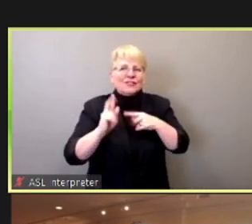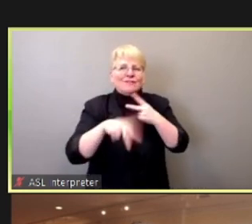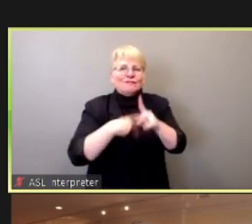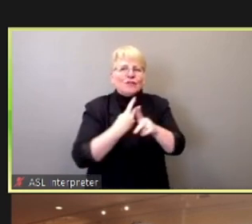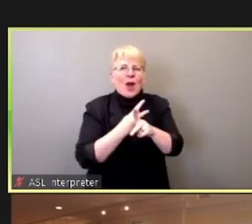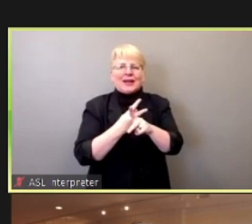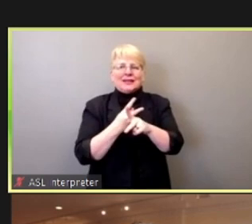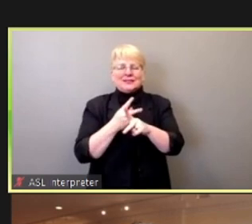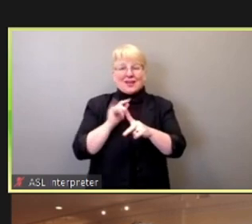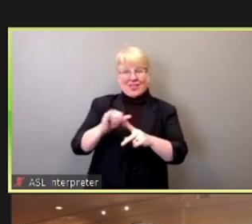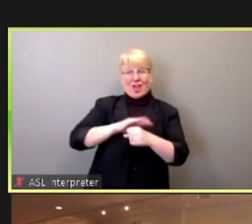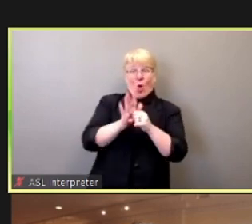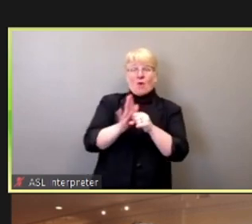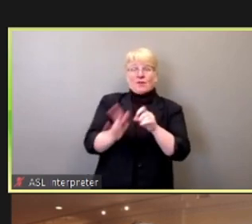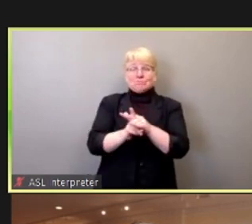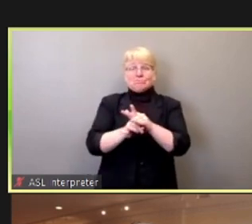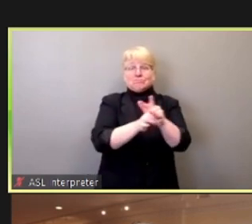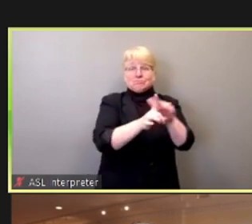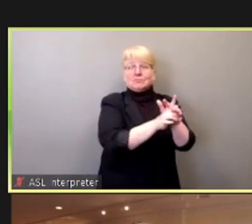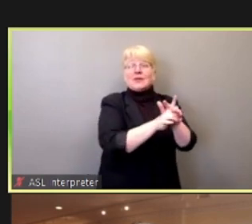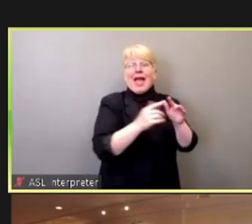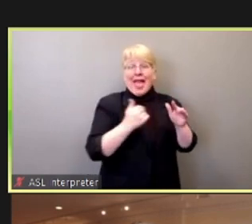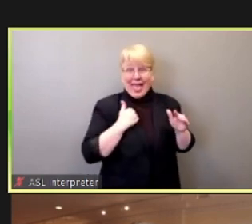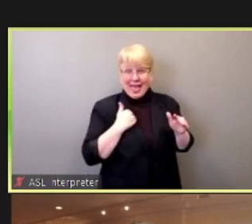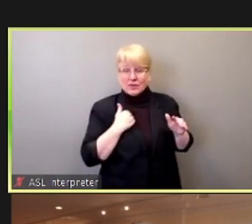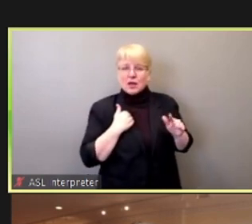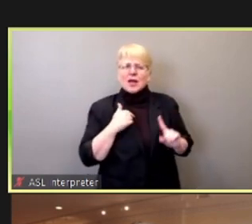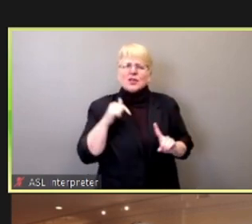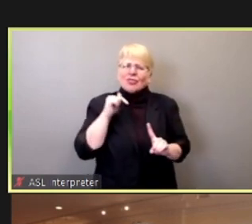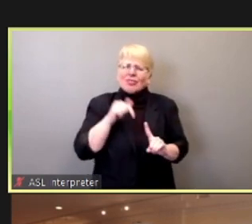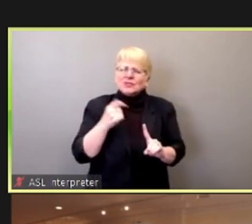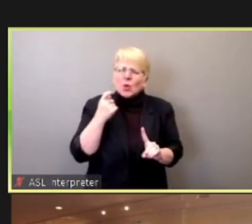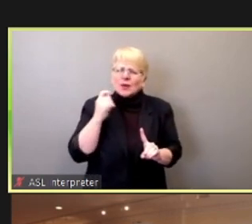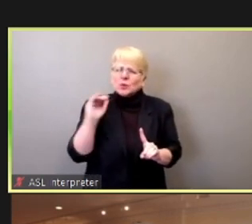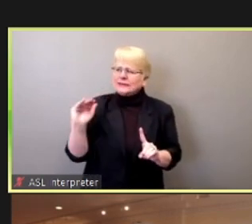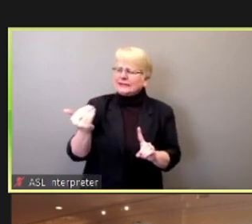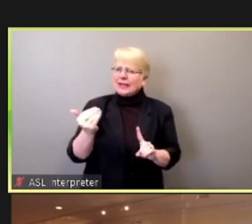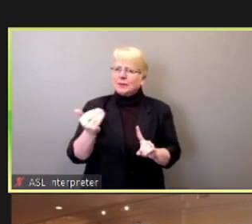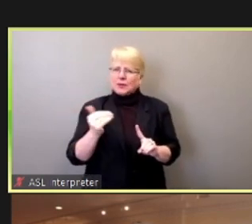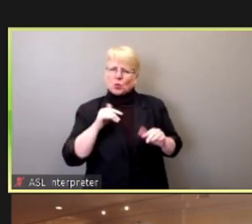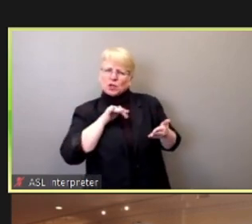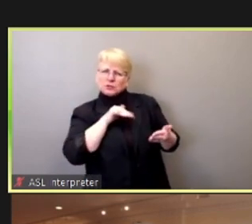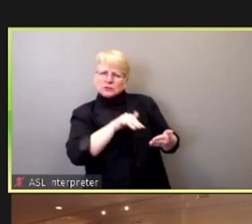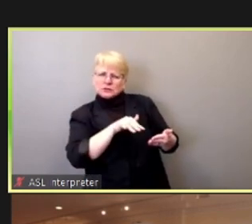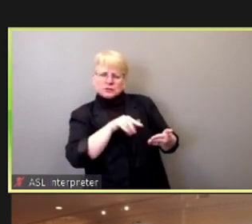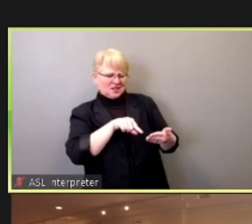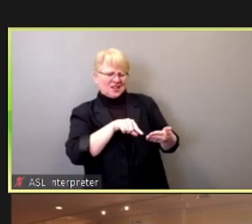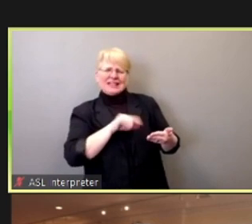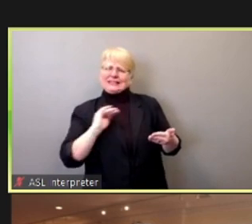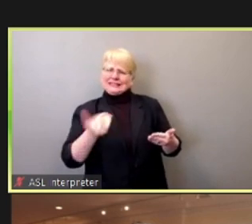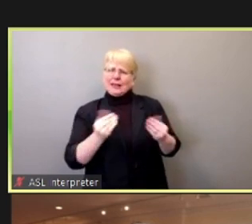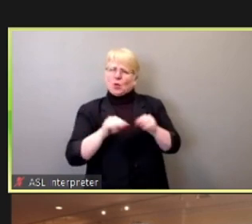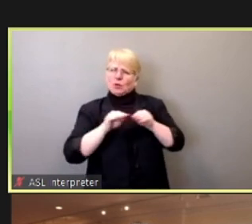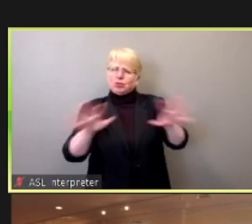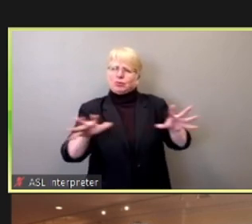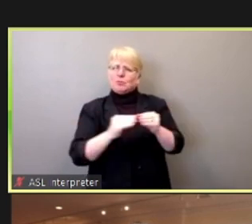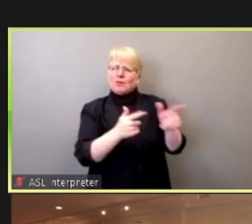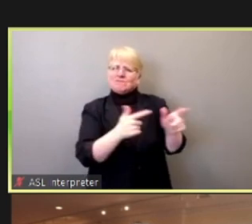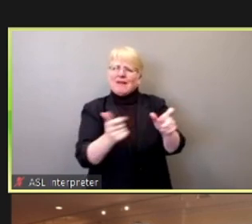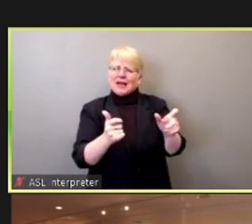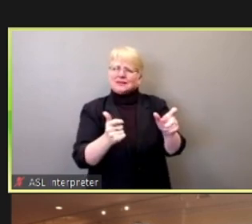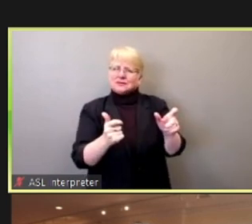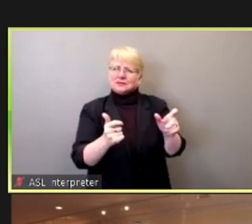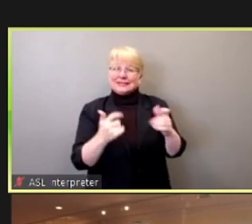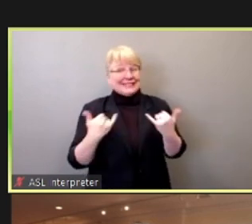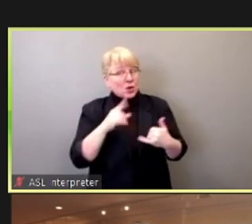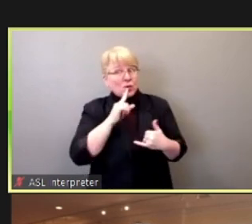well, but this one seems to spread based on very early data more quickly. There is early data about a